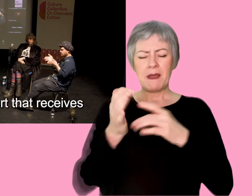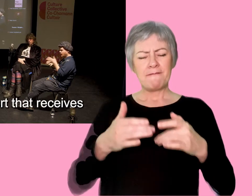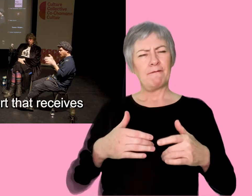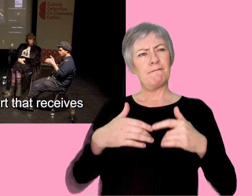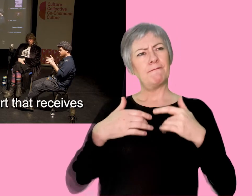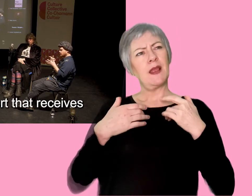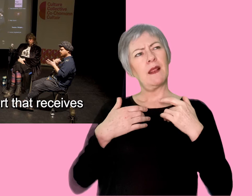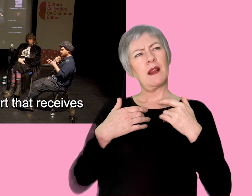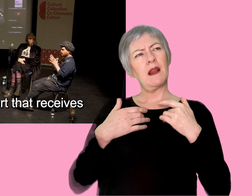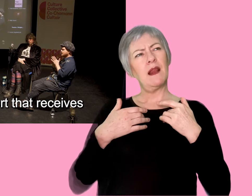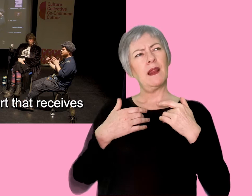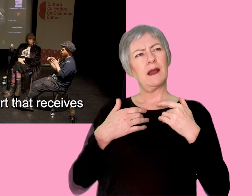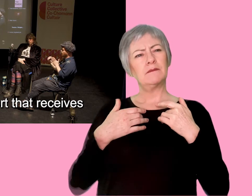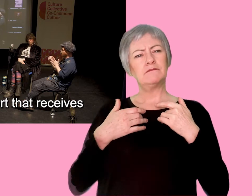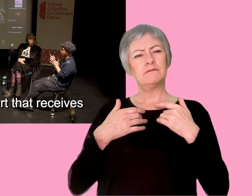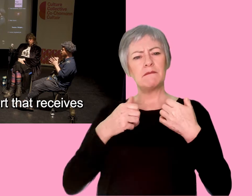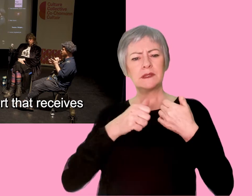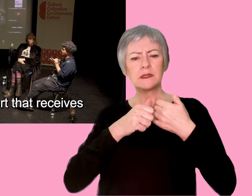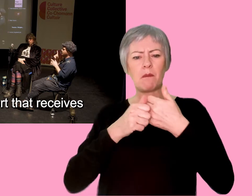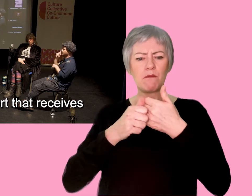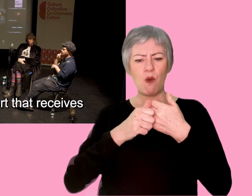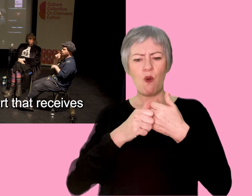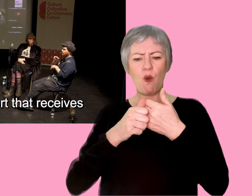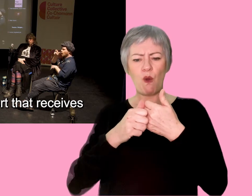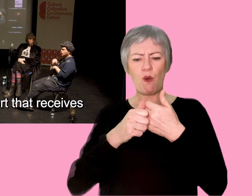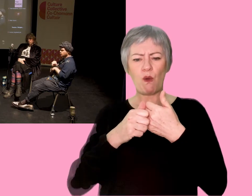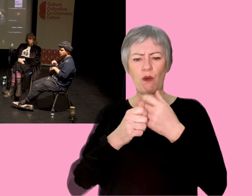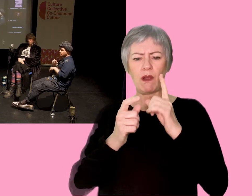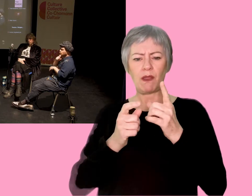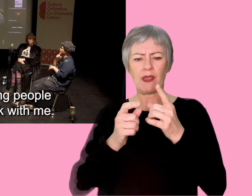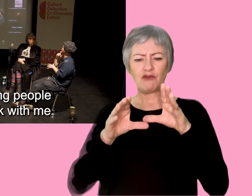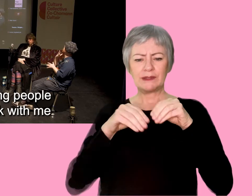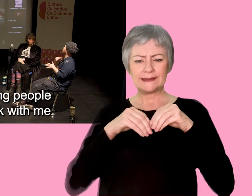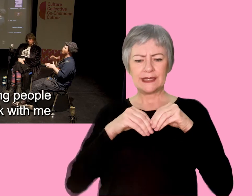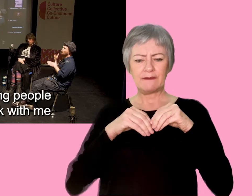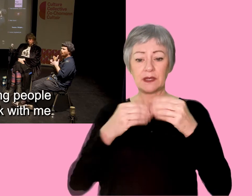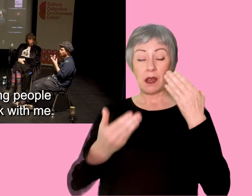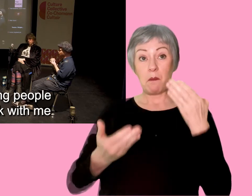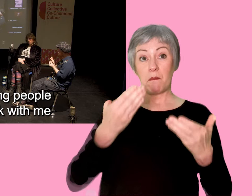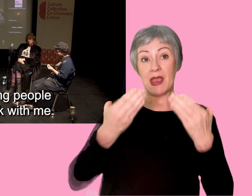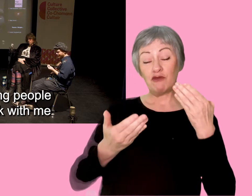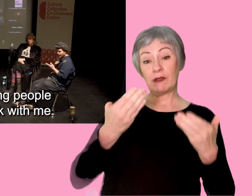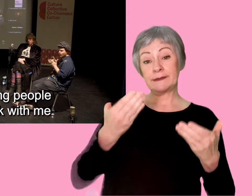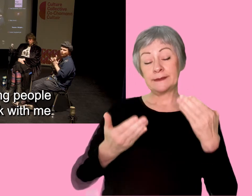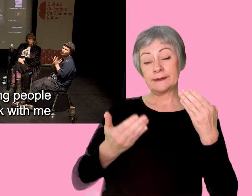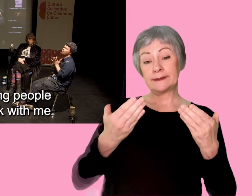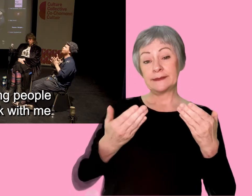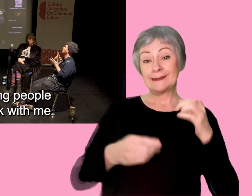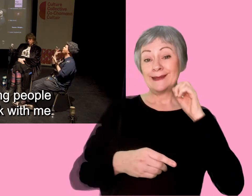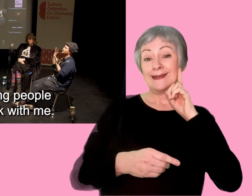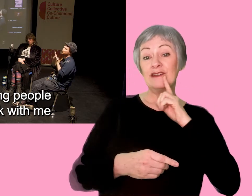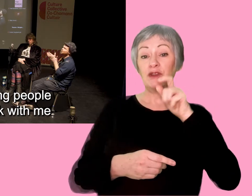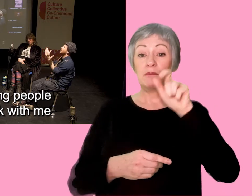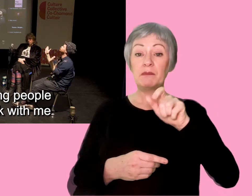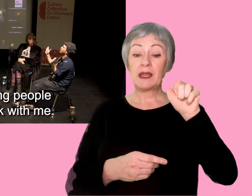feeling how much support that receives in comparison to hearing